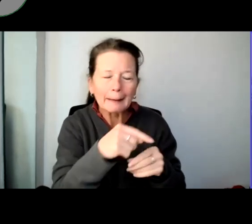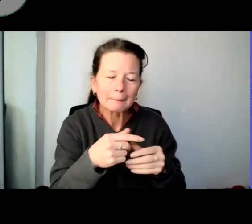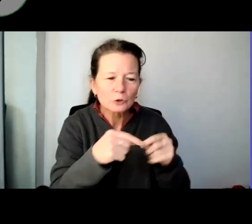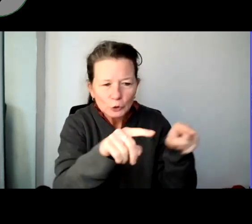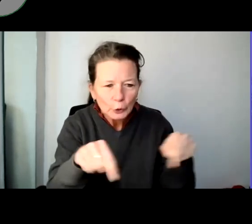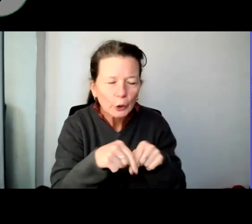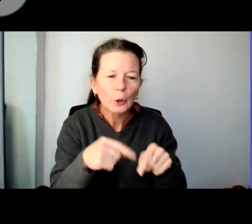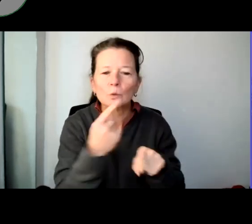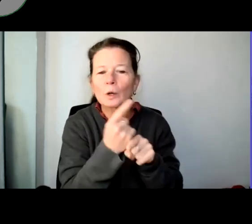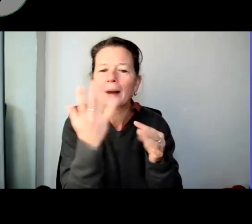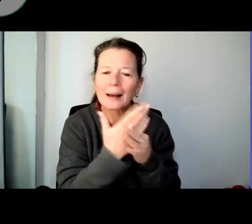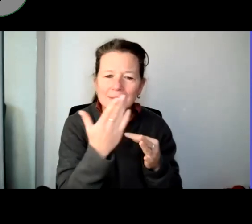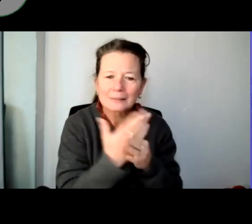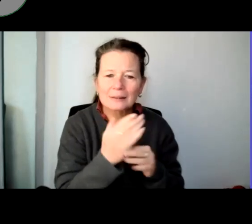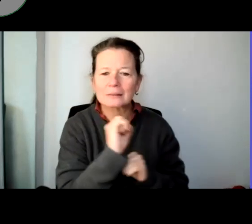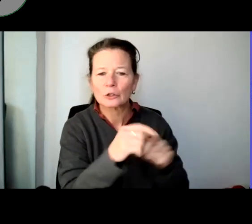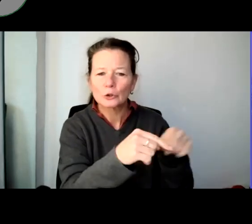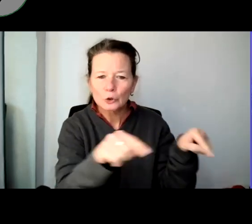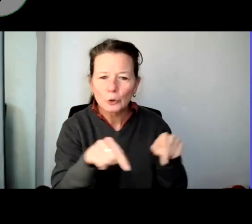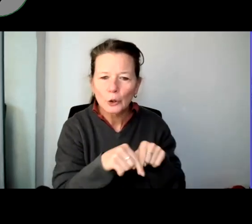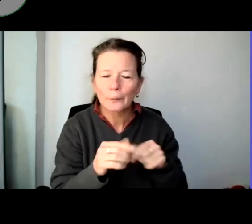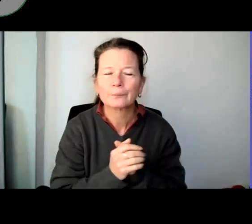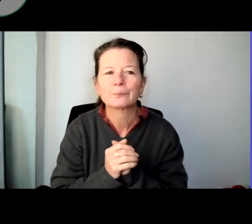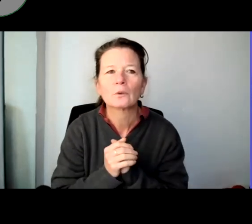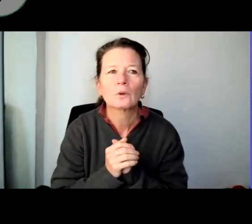access at the studio.